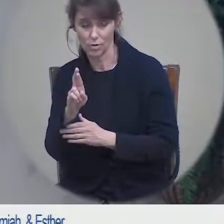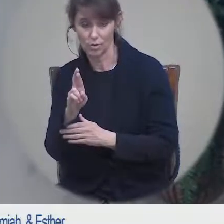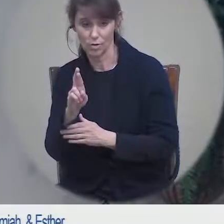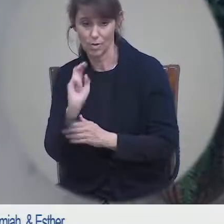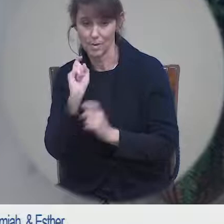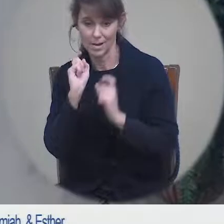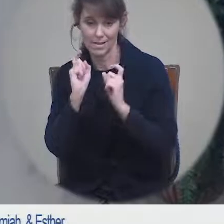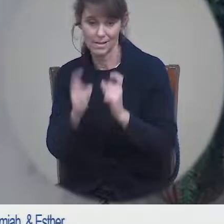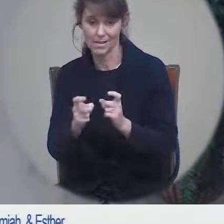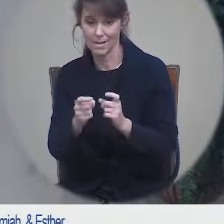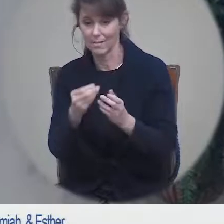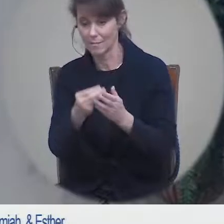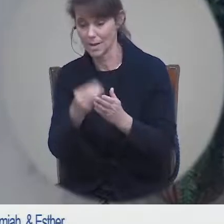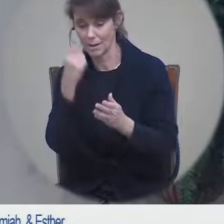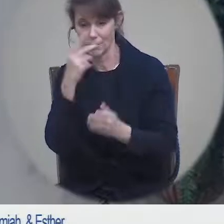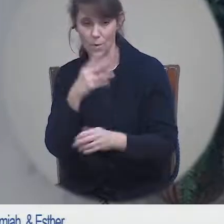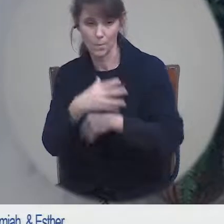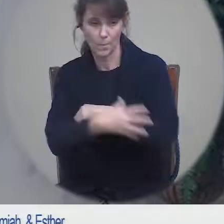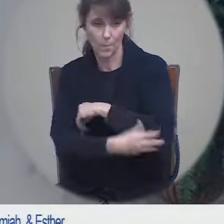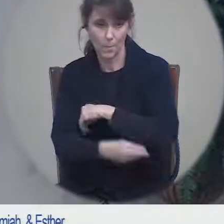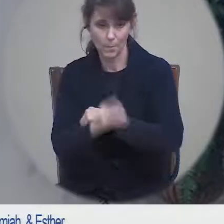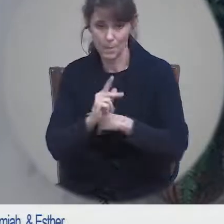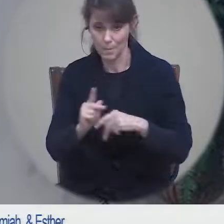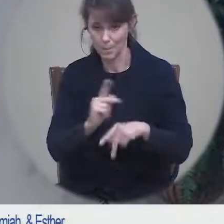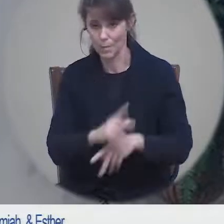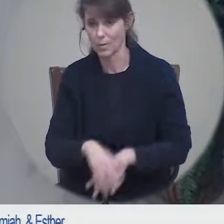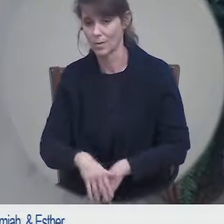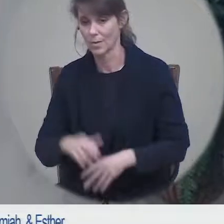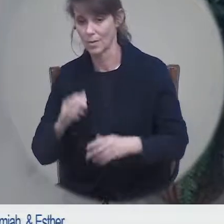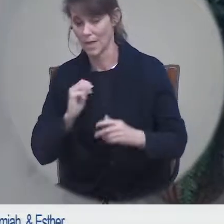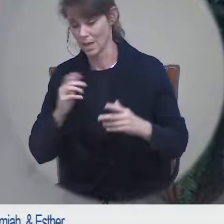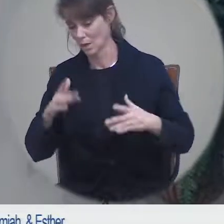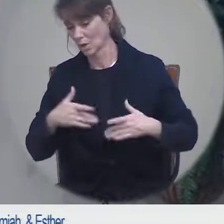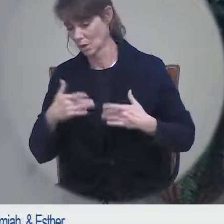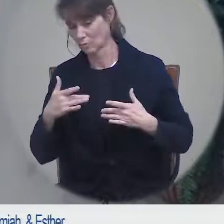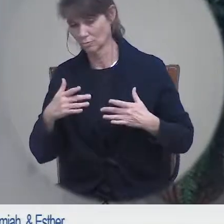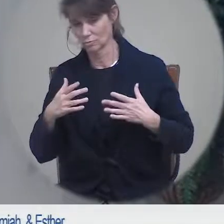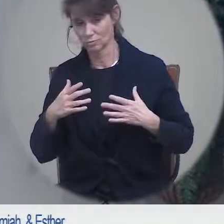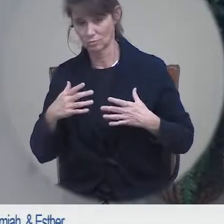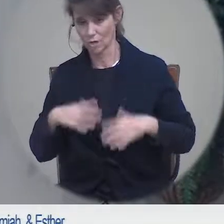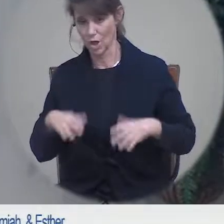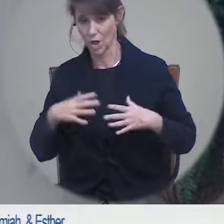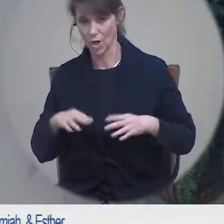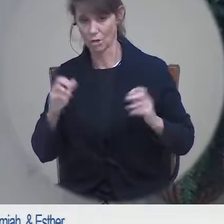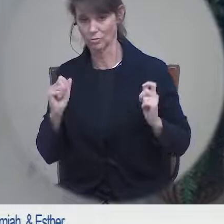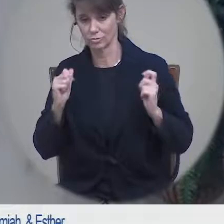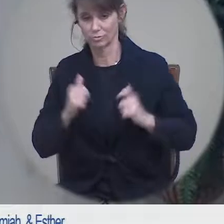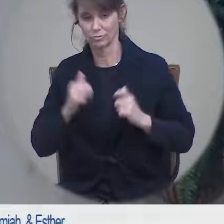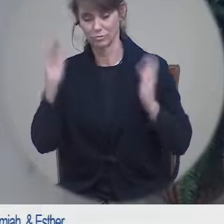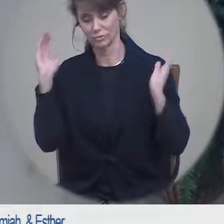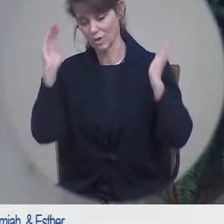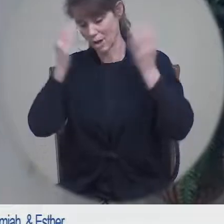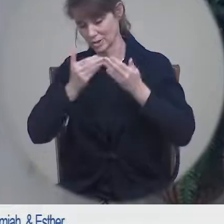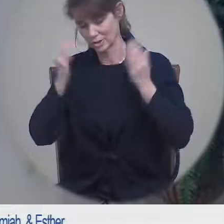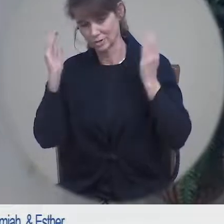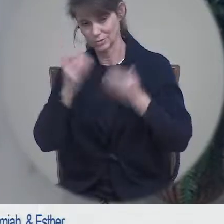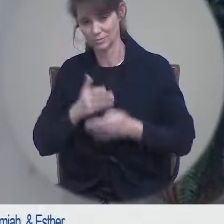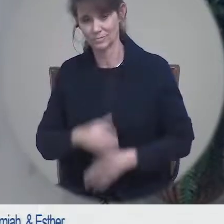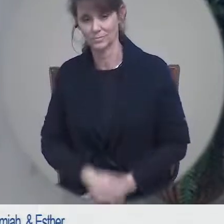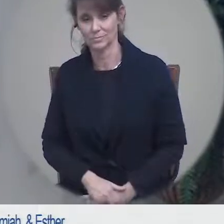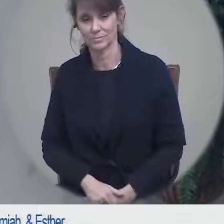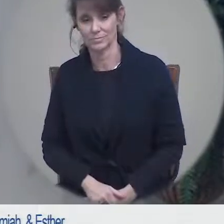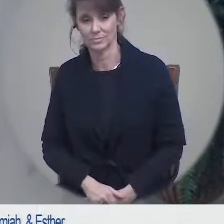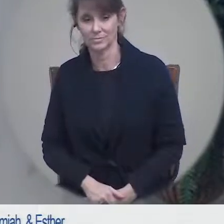of food to one person. They would dress up, customary for children, but a lot of adults do as well. They were